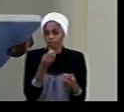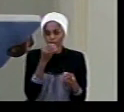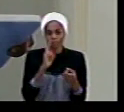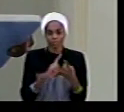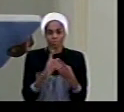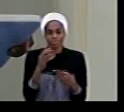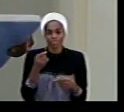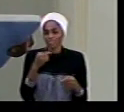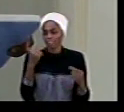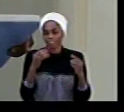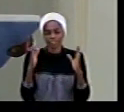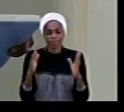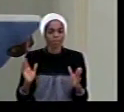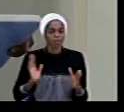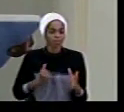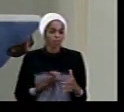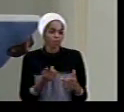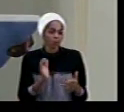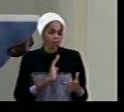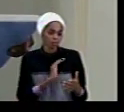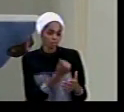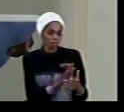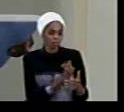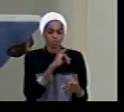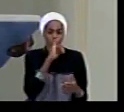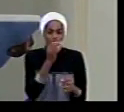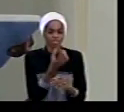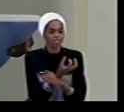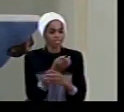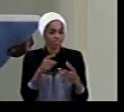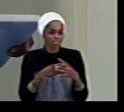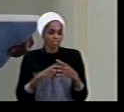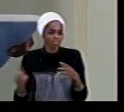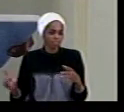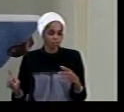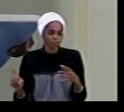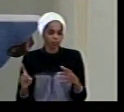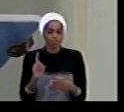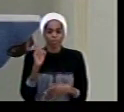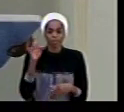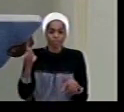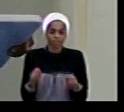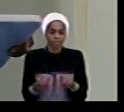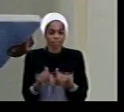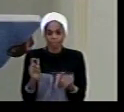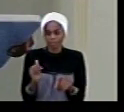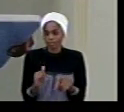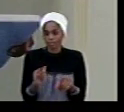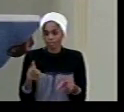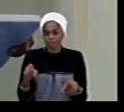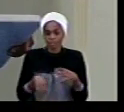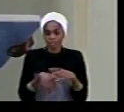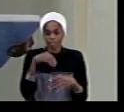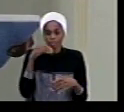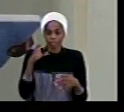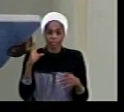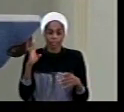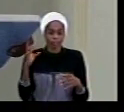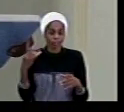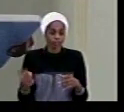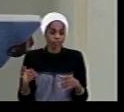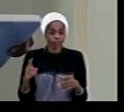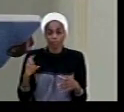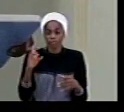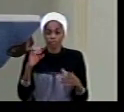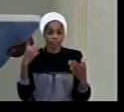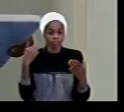is escaped as a bird out of the snares of the fowlers. The snare